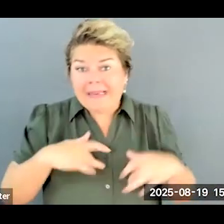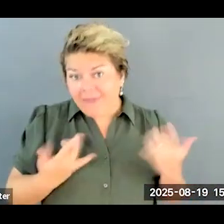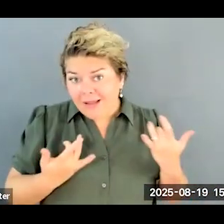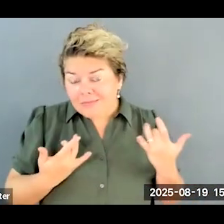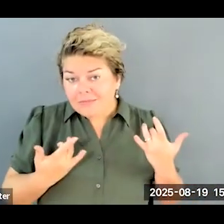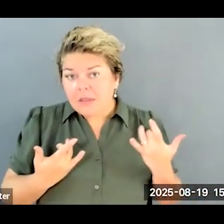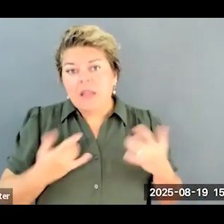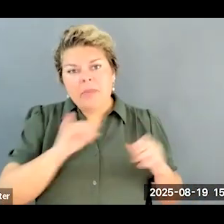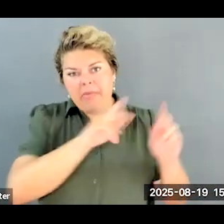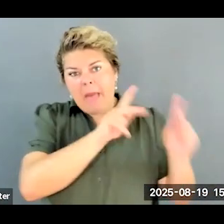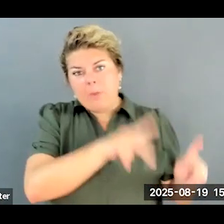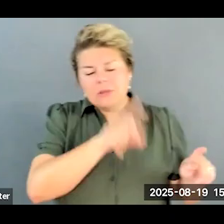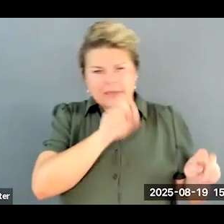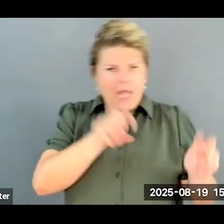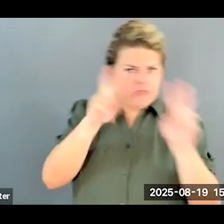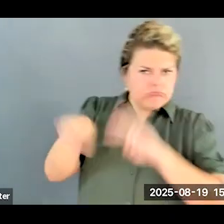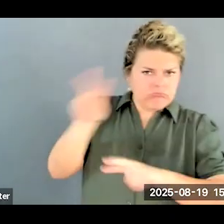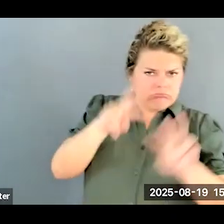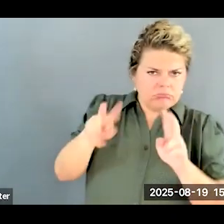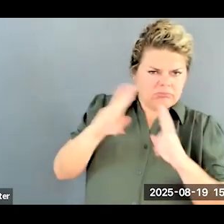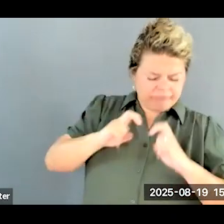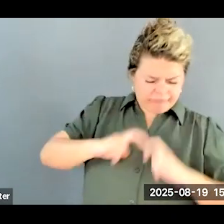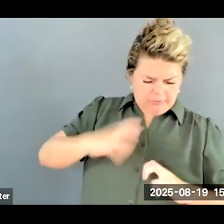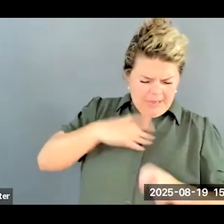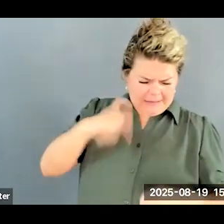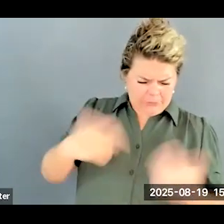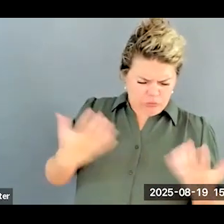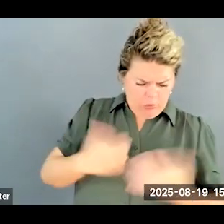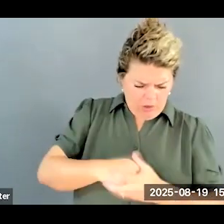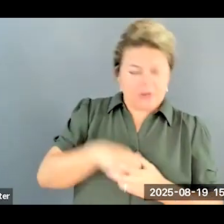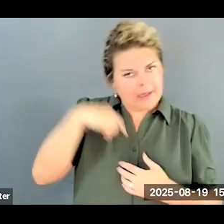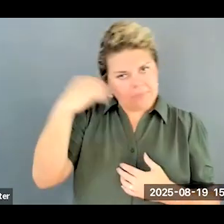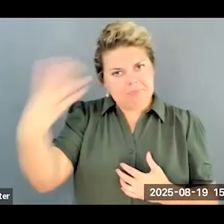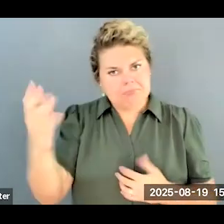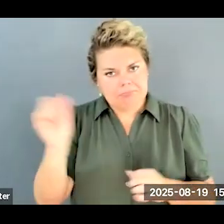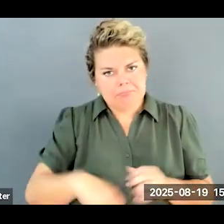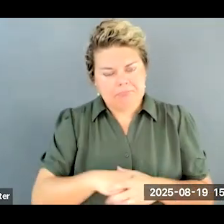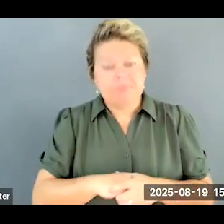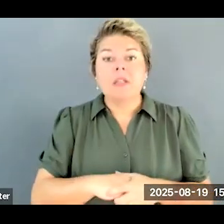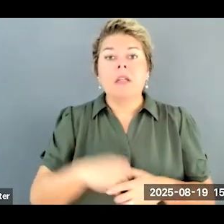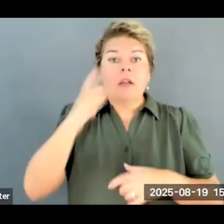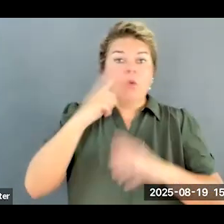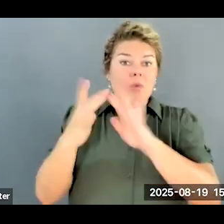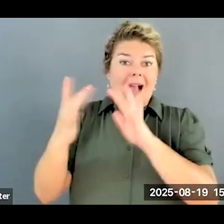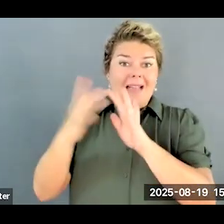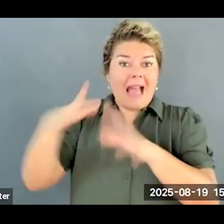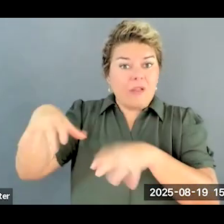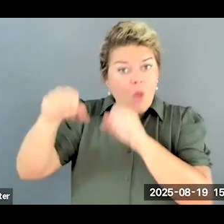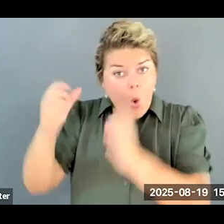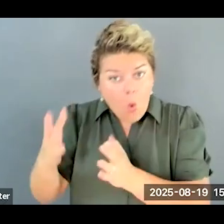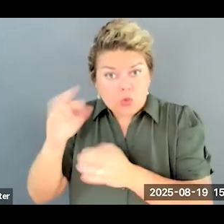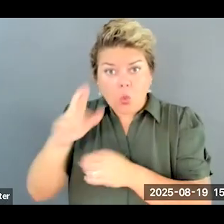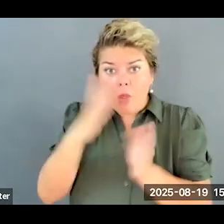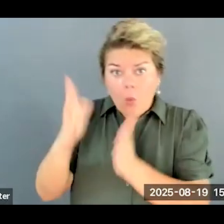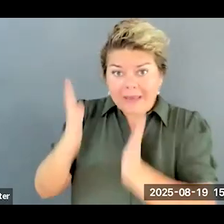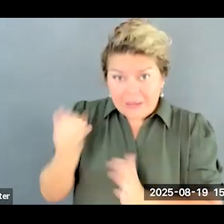can assess what their own needs are, and invite people to contact the host or organizer if they anticipate that they will